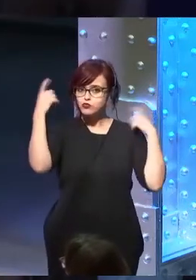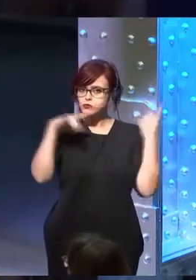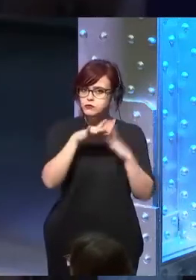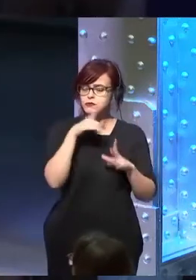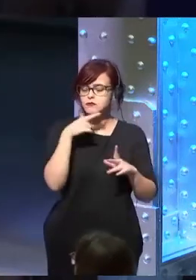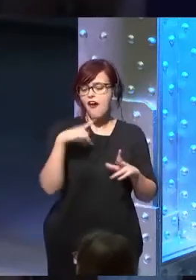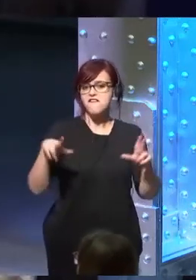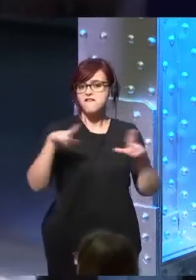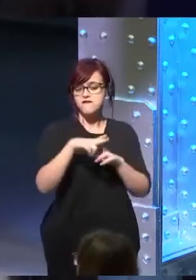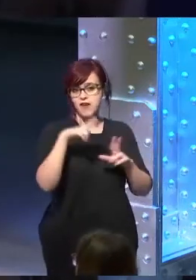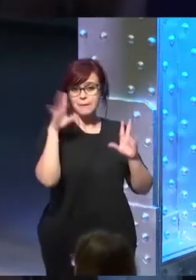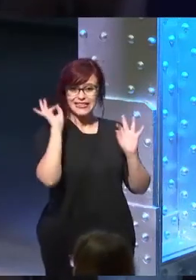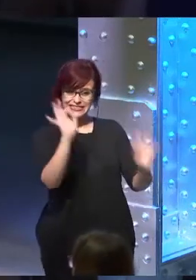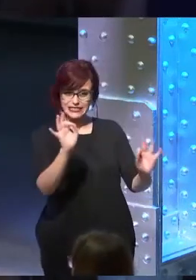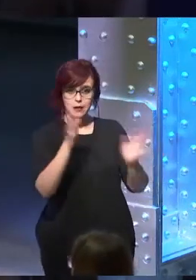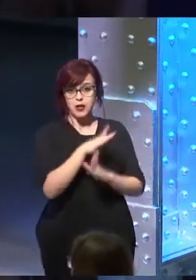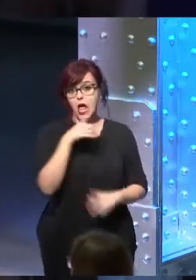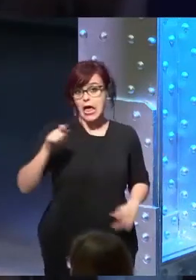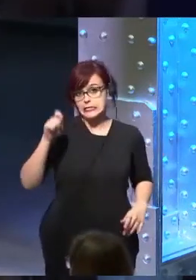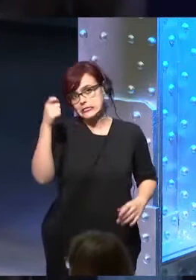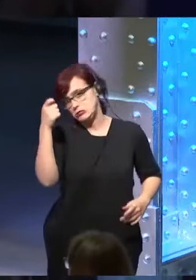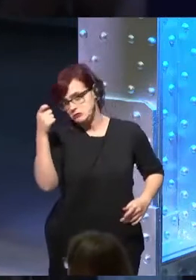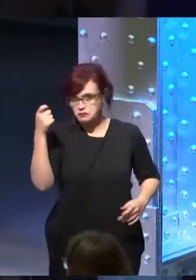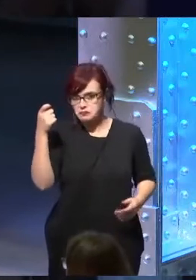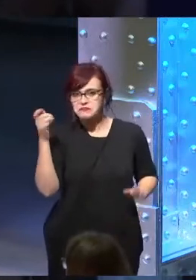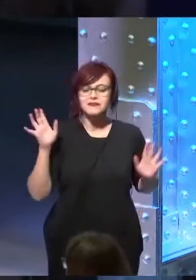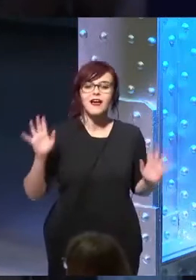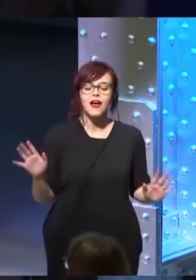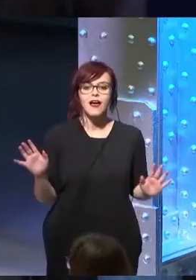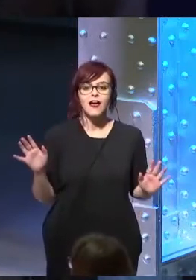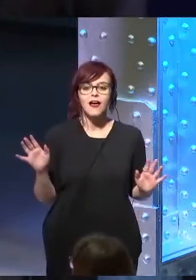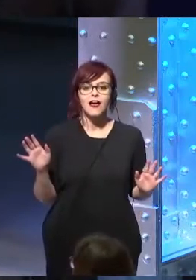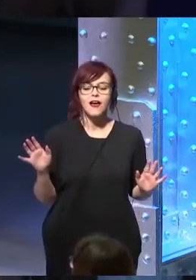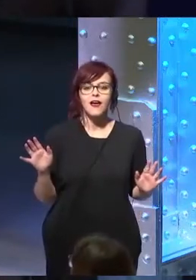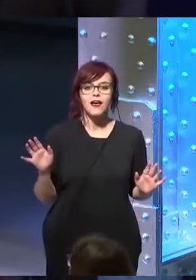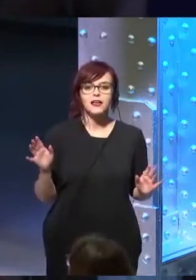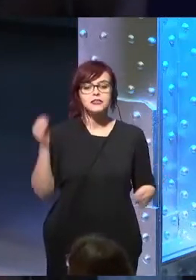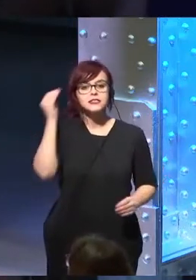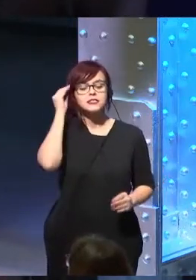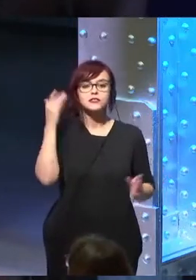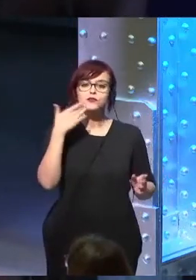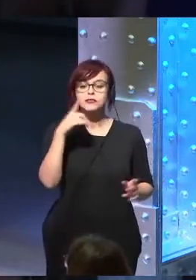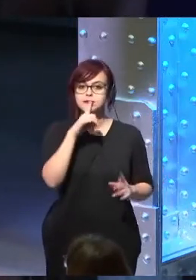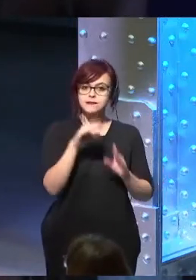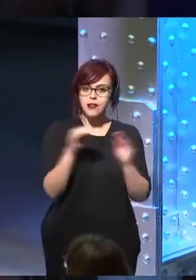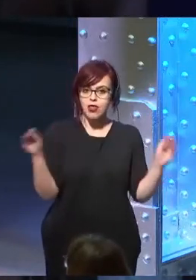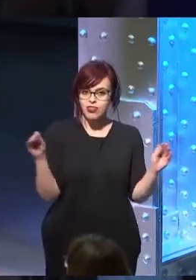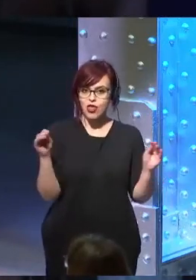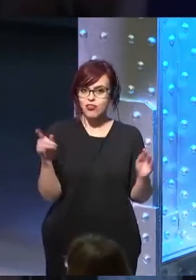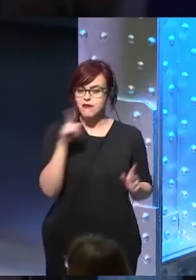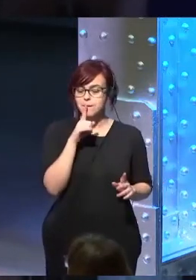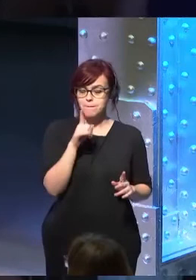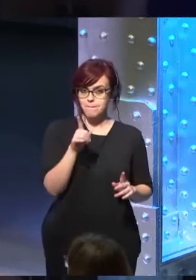Unsuccessfully, I have to say. It is the male beheading and silencing of Medusa that